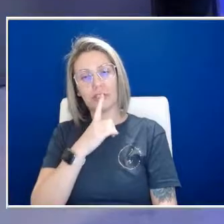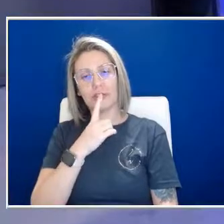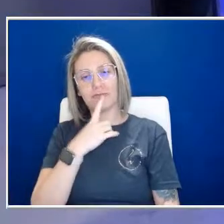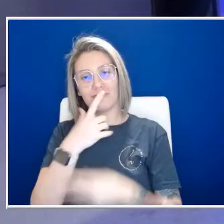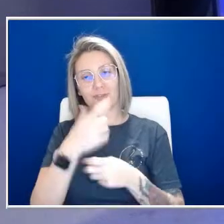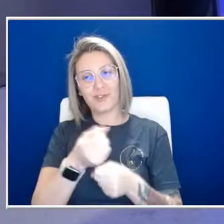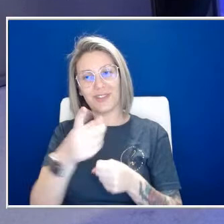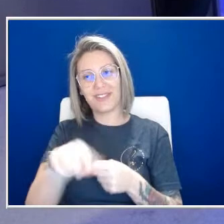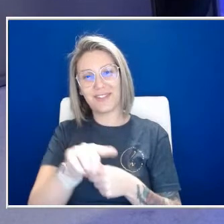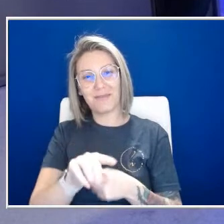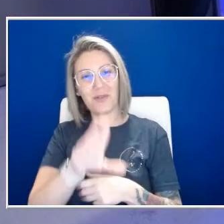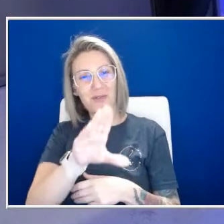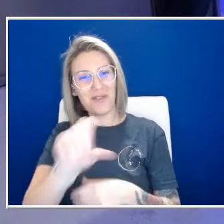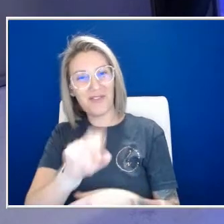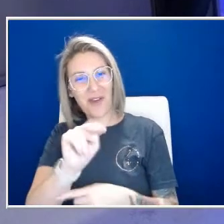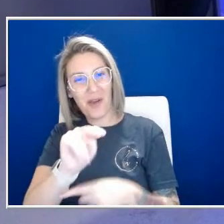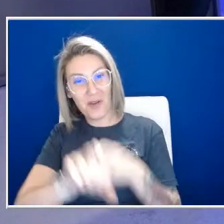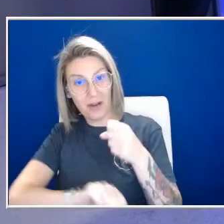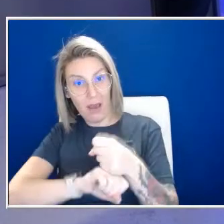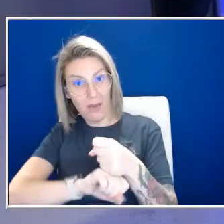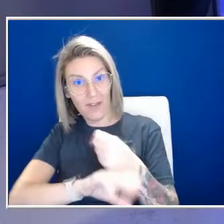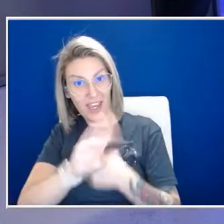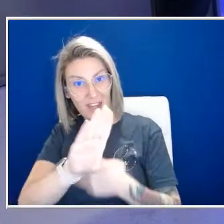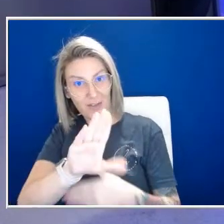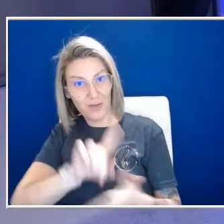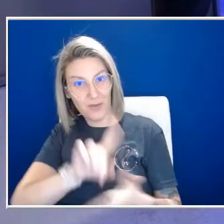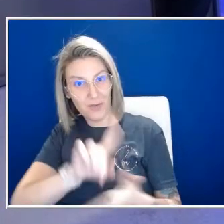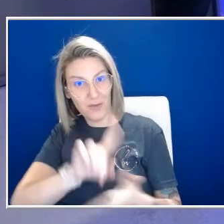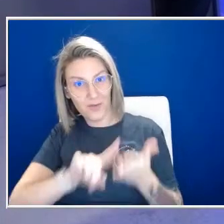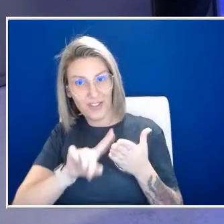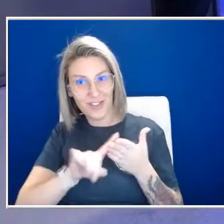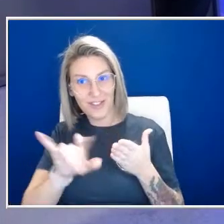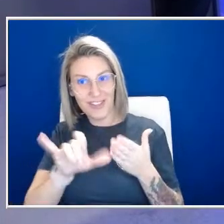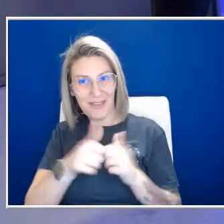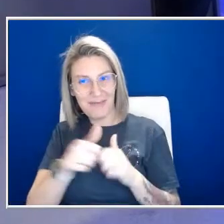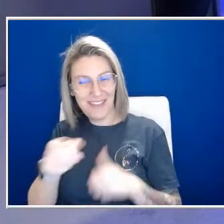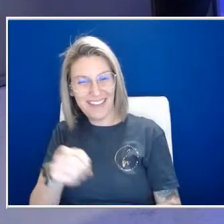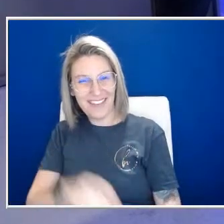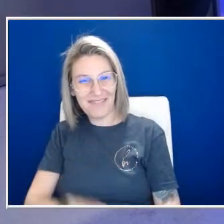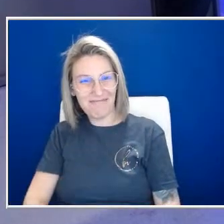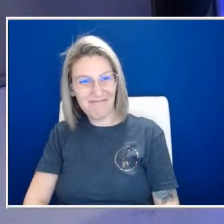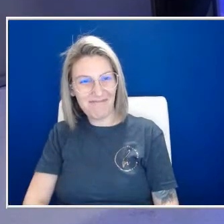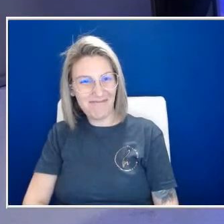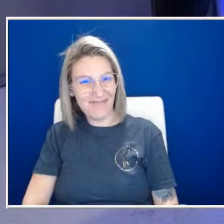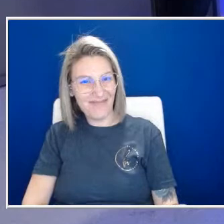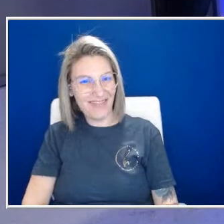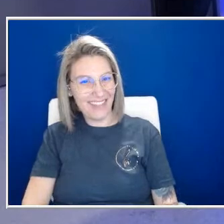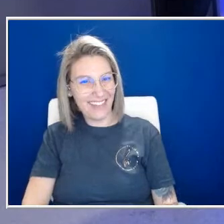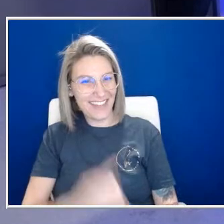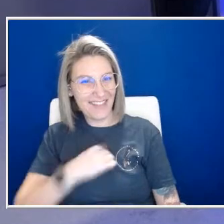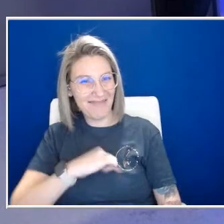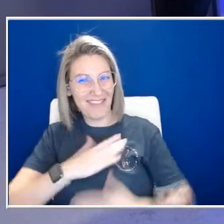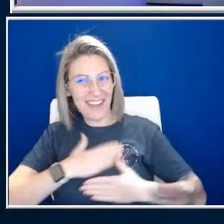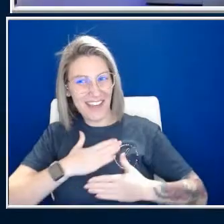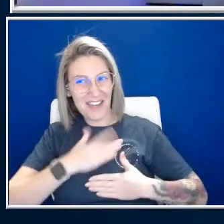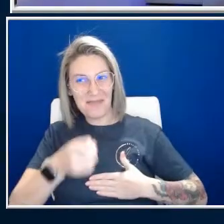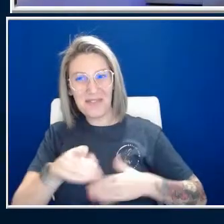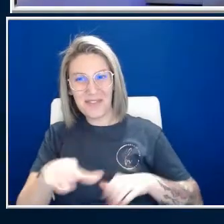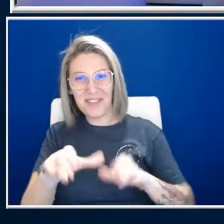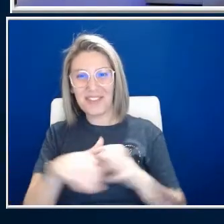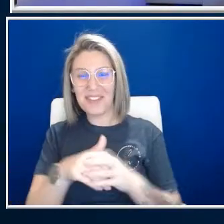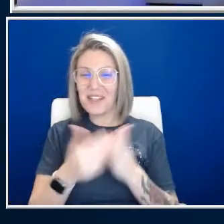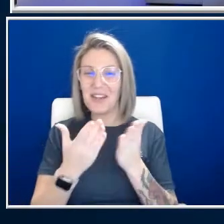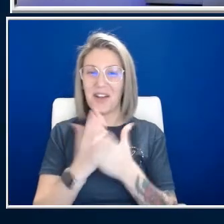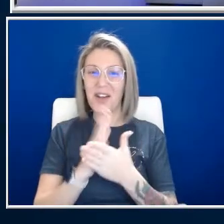own advocate, right? Yeah. And do your research like you did on this guy. Yeah. And found us. We're so glad you did. Yeah. All right.